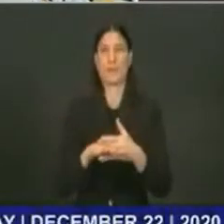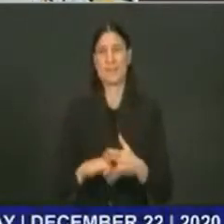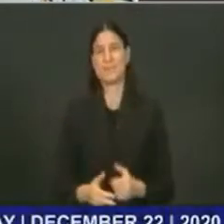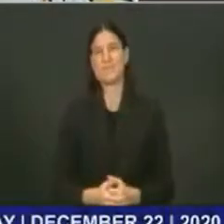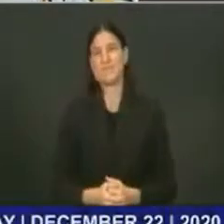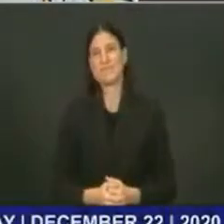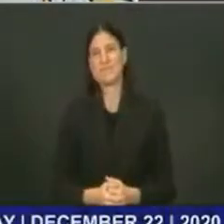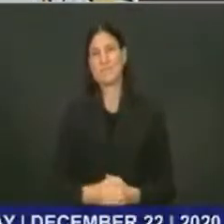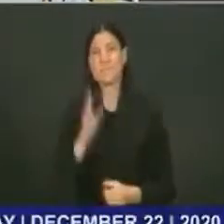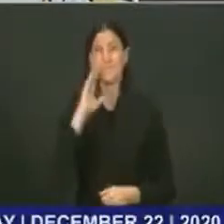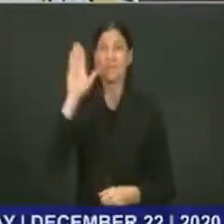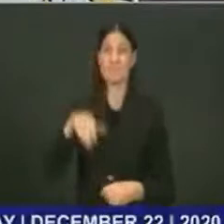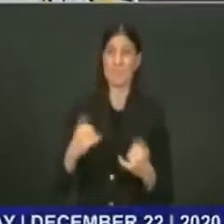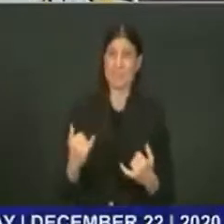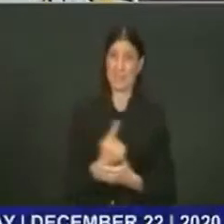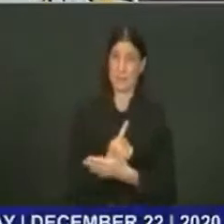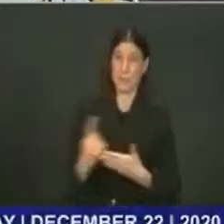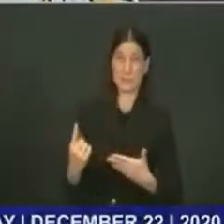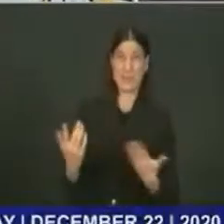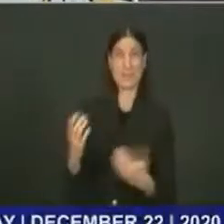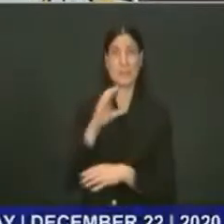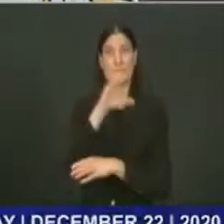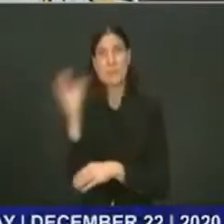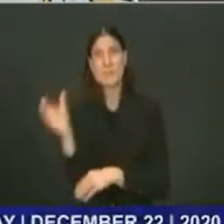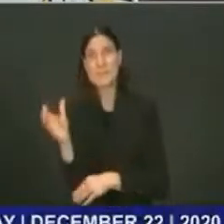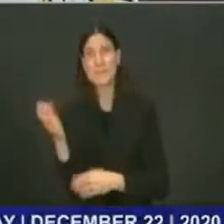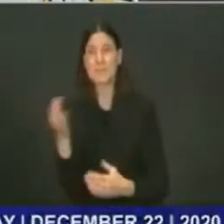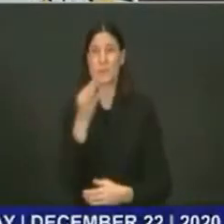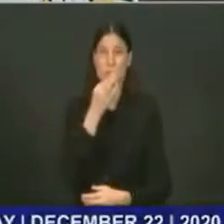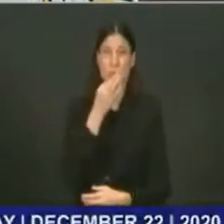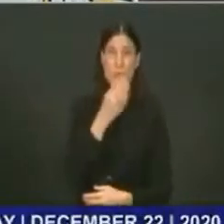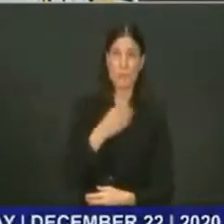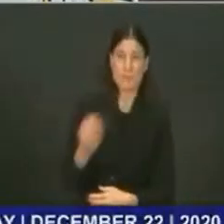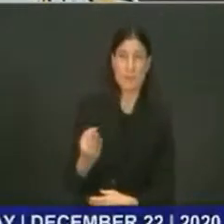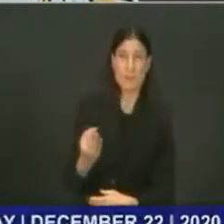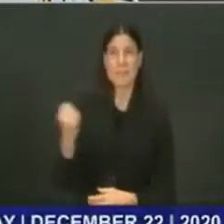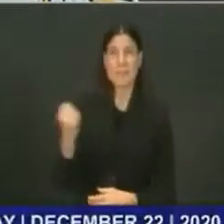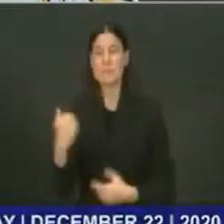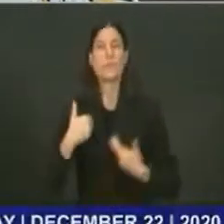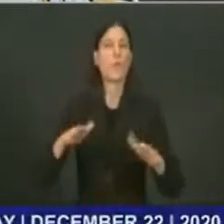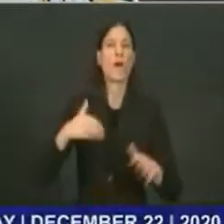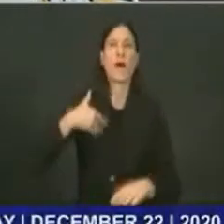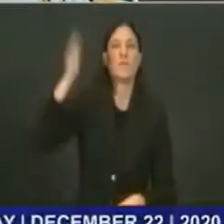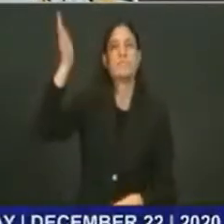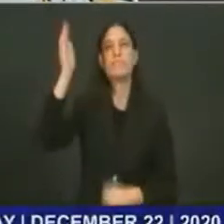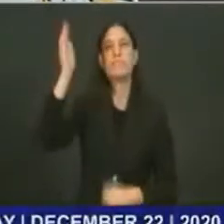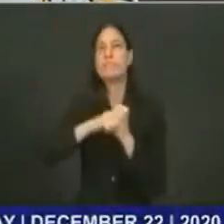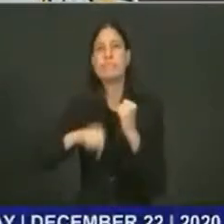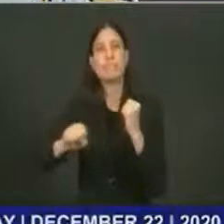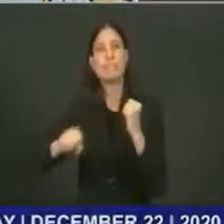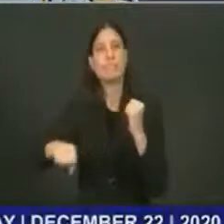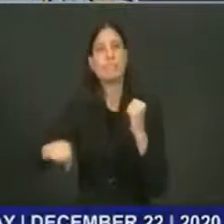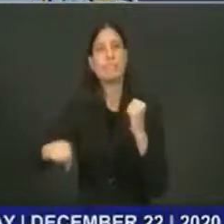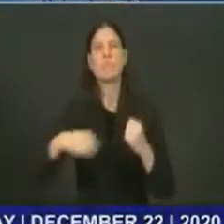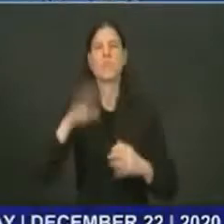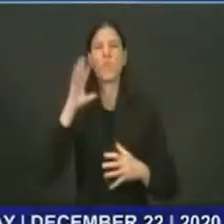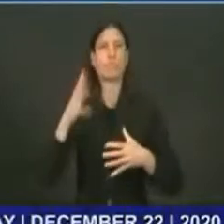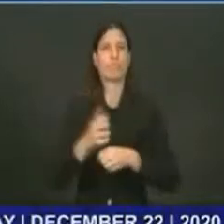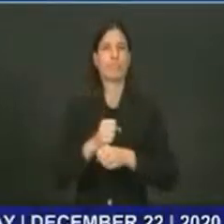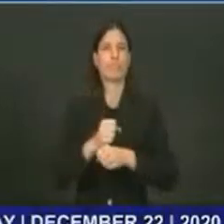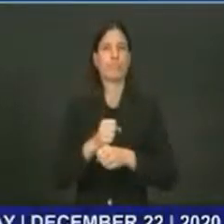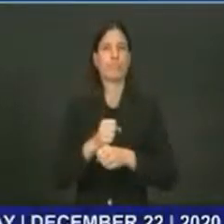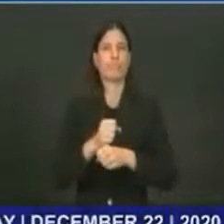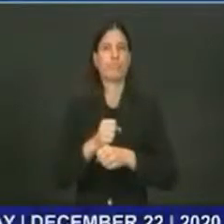busy, but nonetheless, COVID is with us, so it's important that we stay informed and stay vigilant. Let's begin with the data. Please put the slide